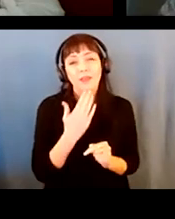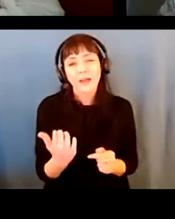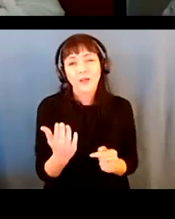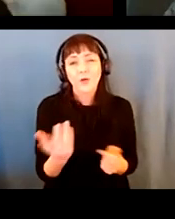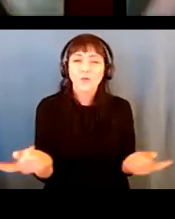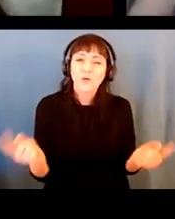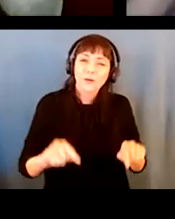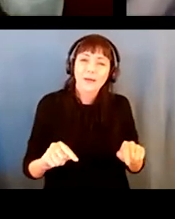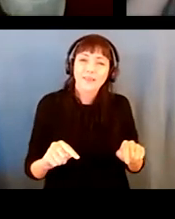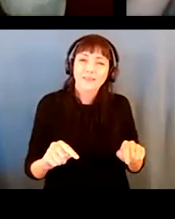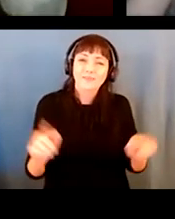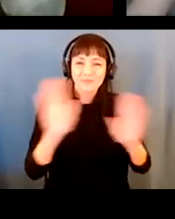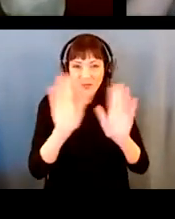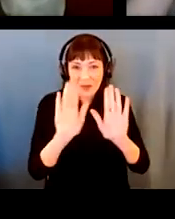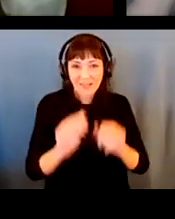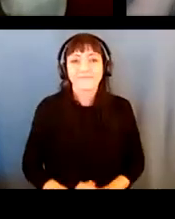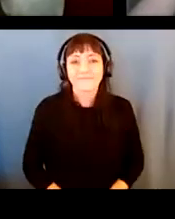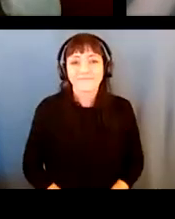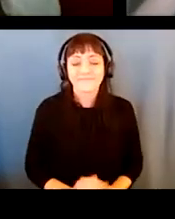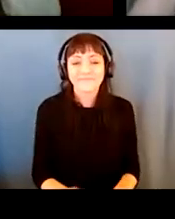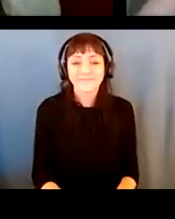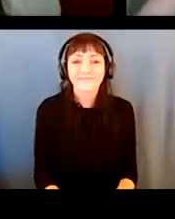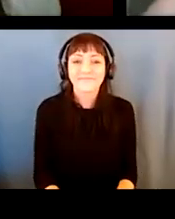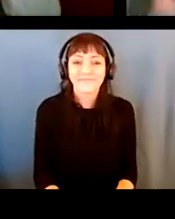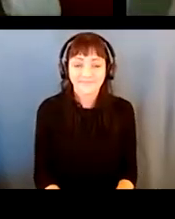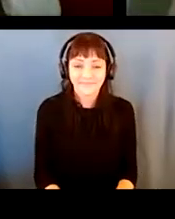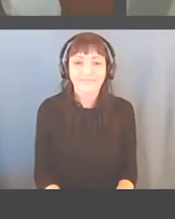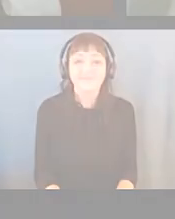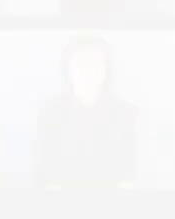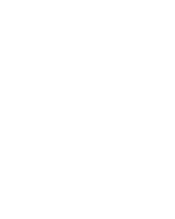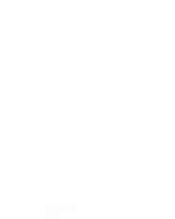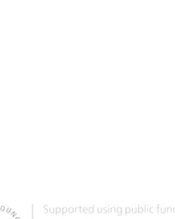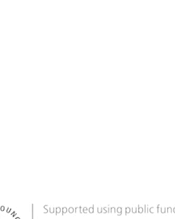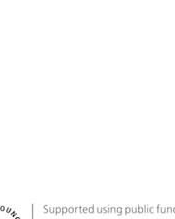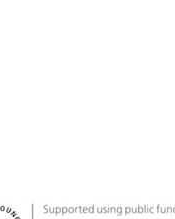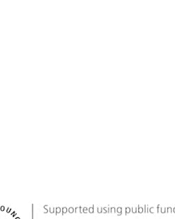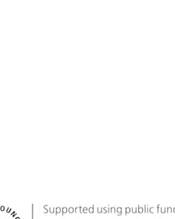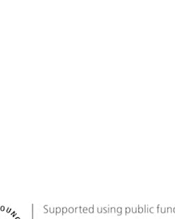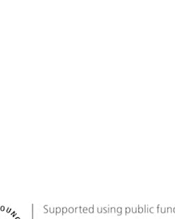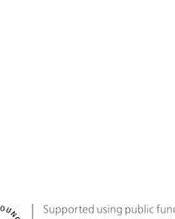goodbye. Thank you. Bye. Bye, everyone. Bye. Thank you.